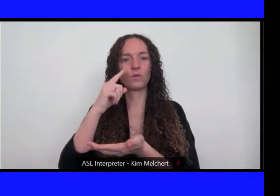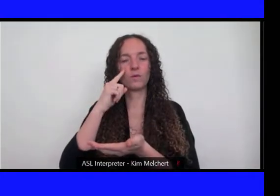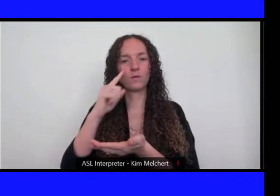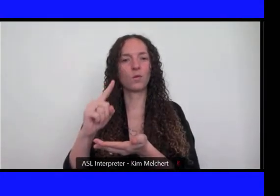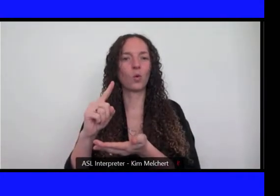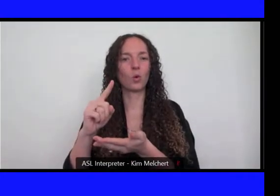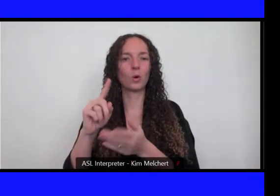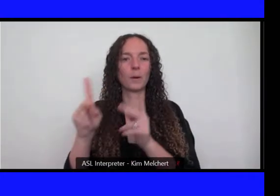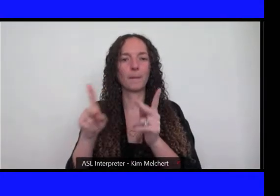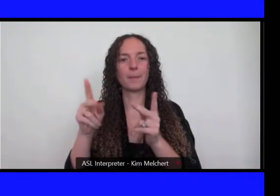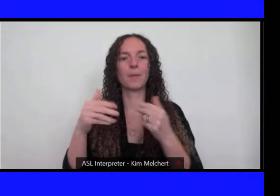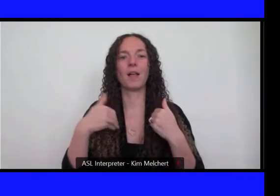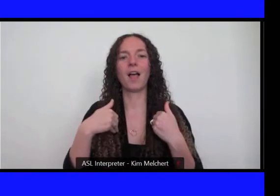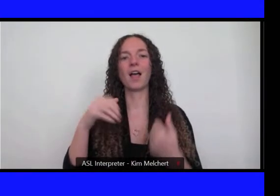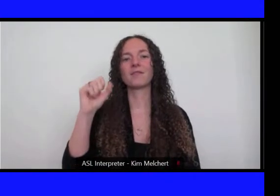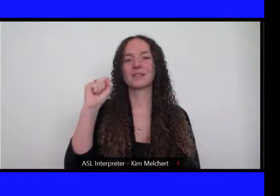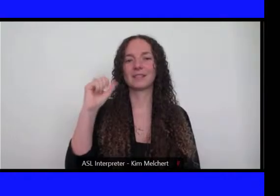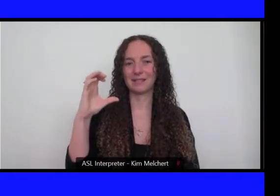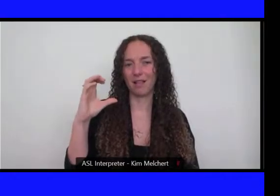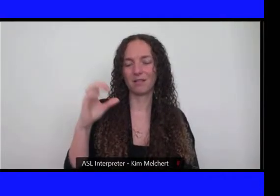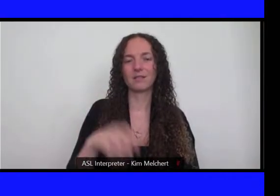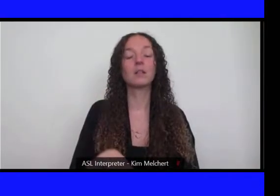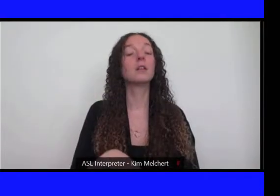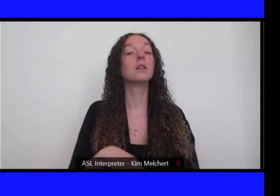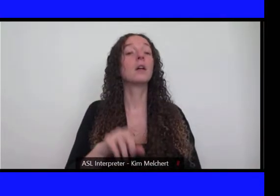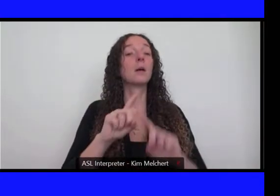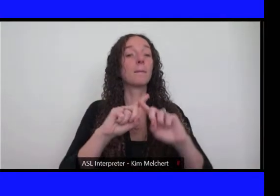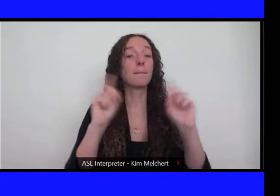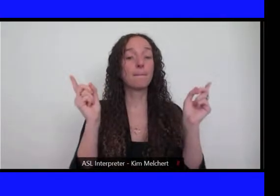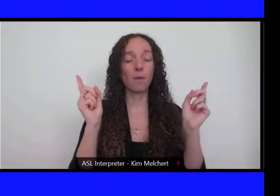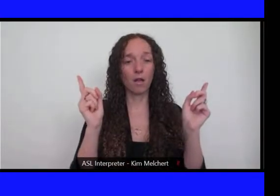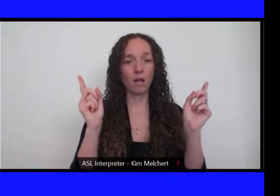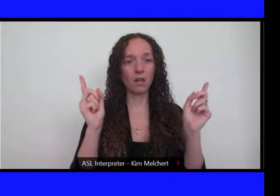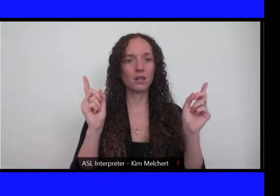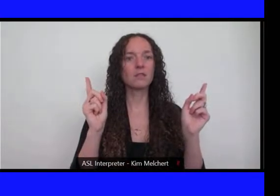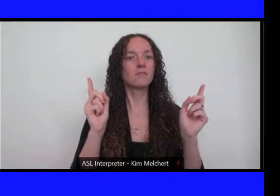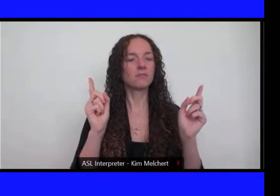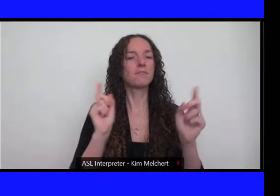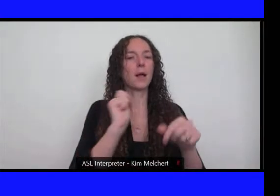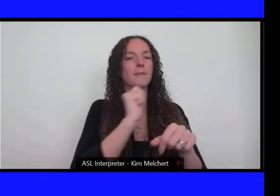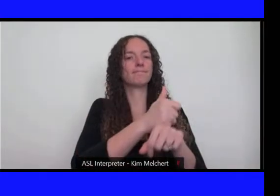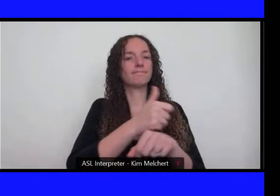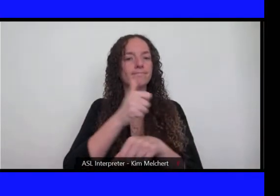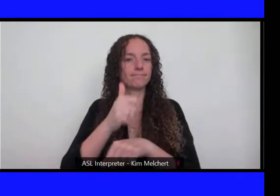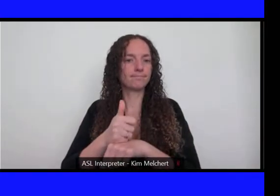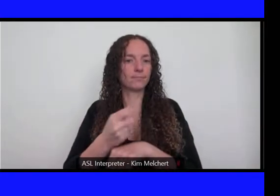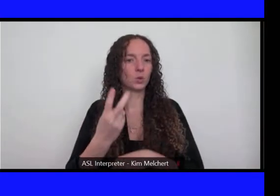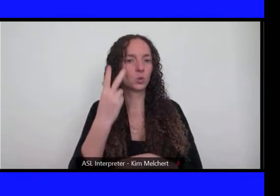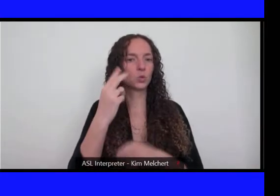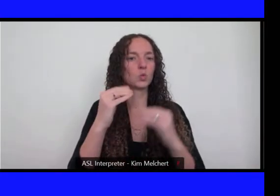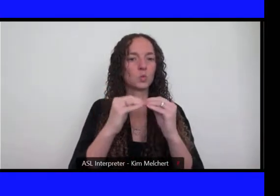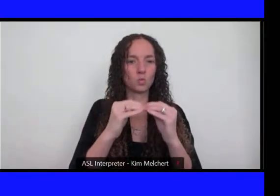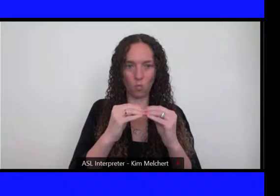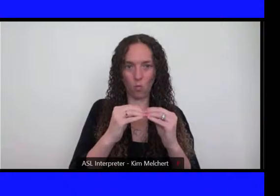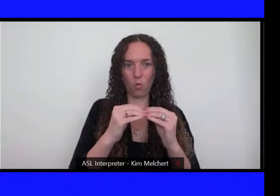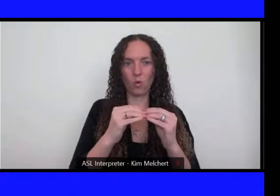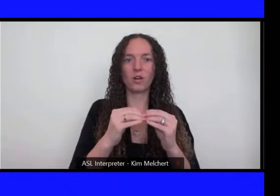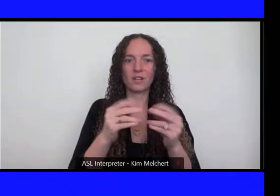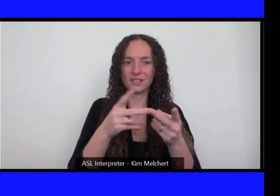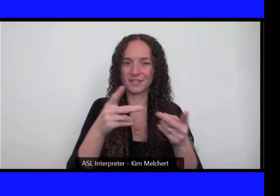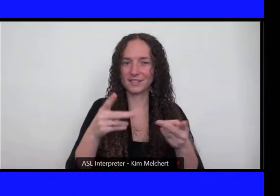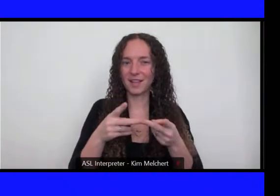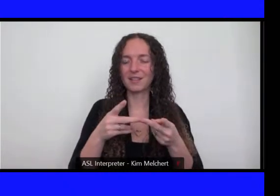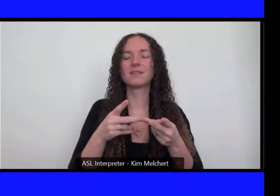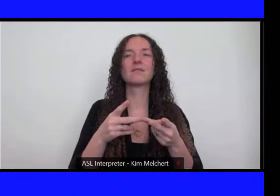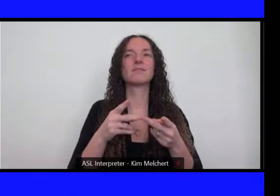Yes, that's all. That's it from me. Yes. Okay. So I think, Felicia, do we